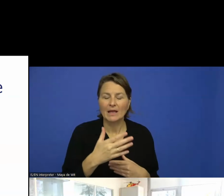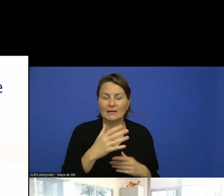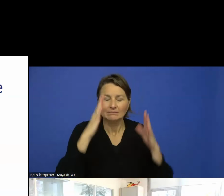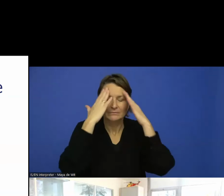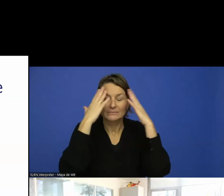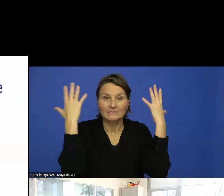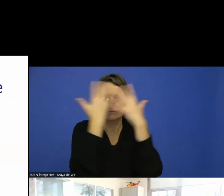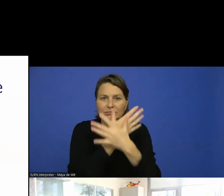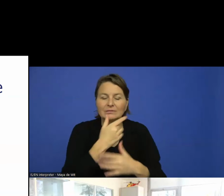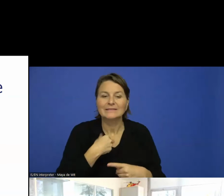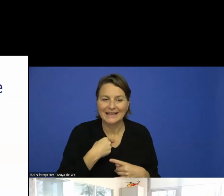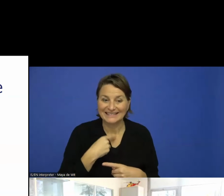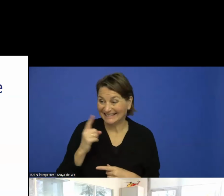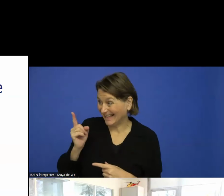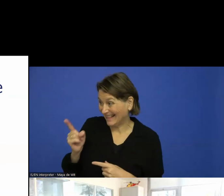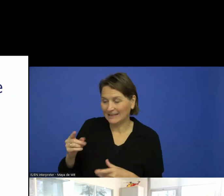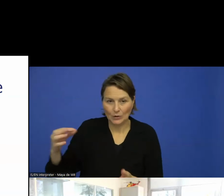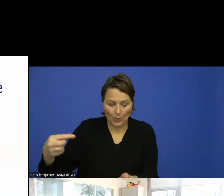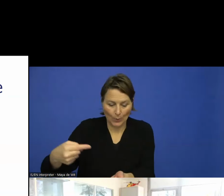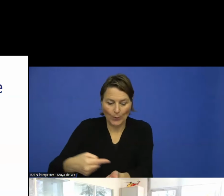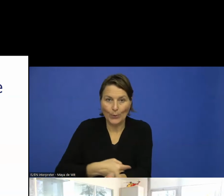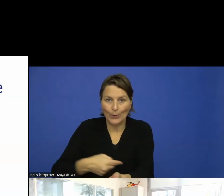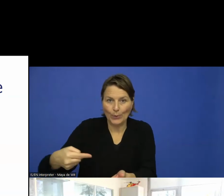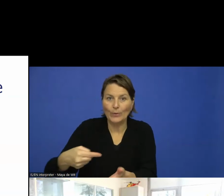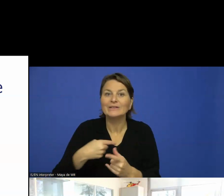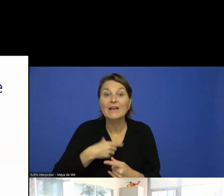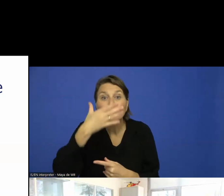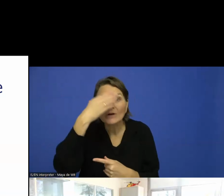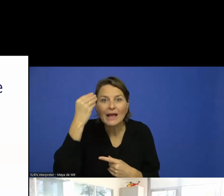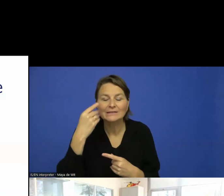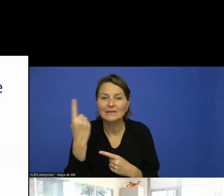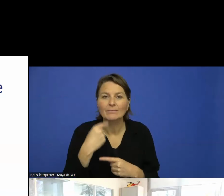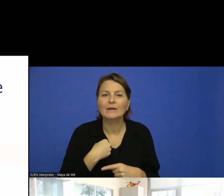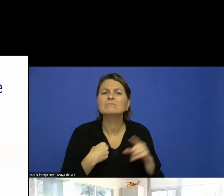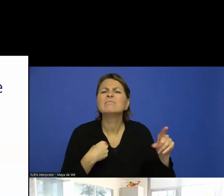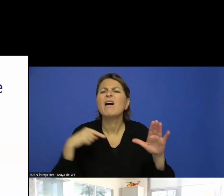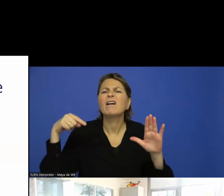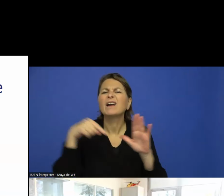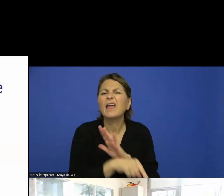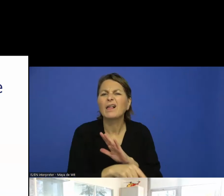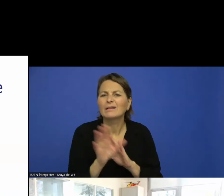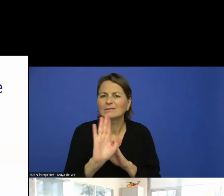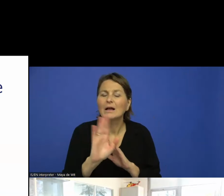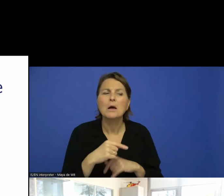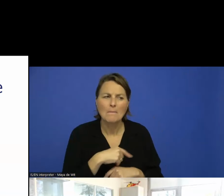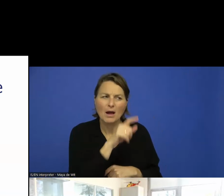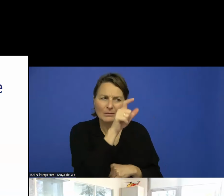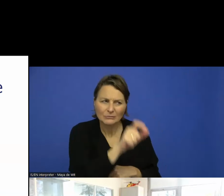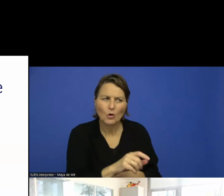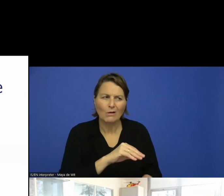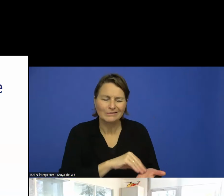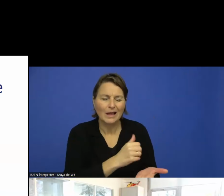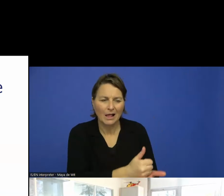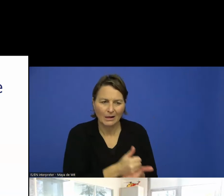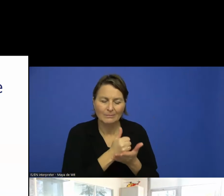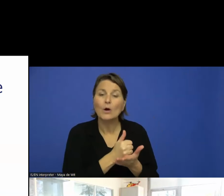is in or out of the patient. It doesn't kill people, but it's really inconvenient to go back and pull the